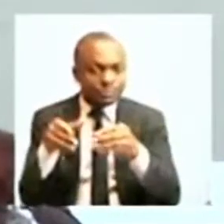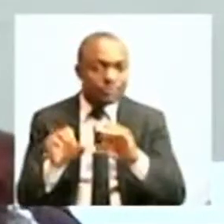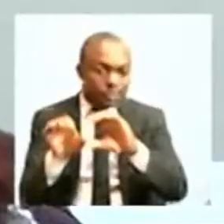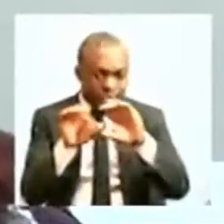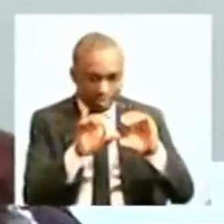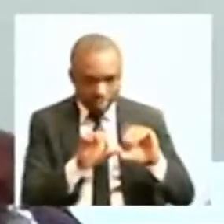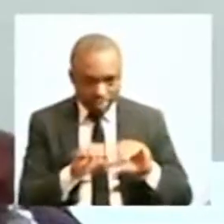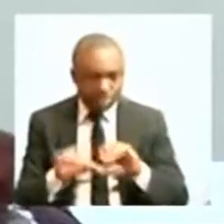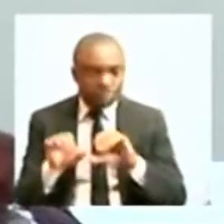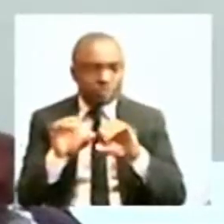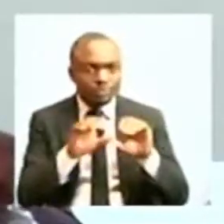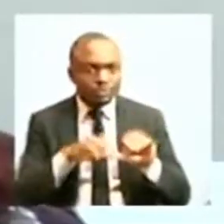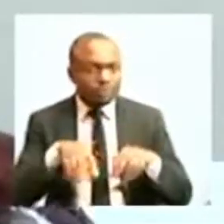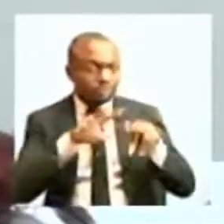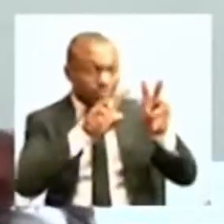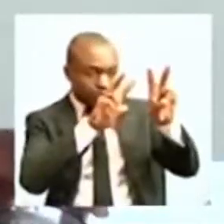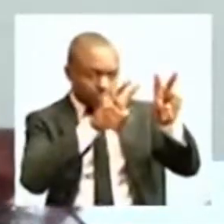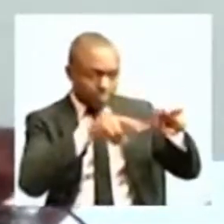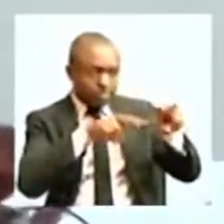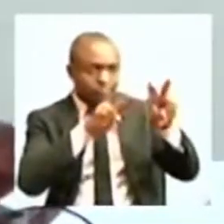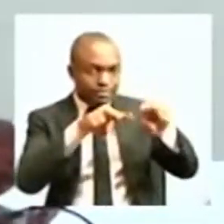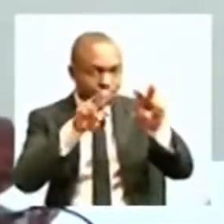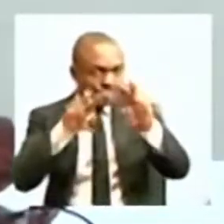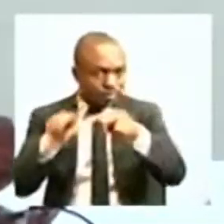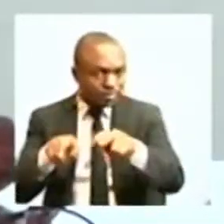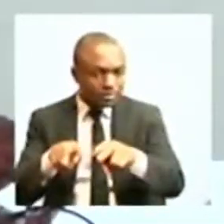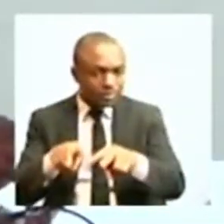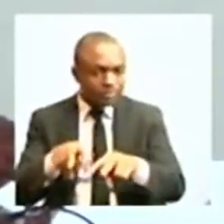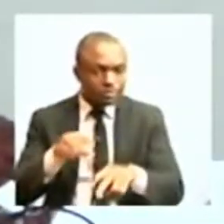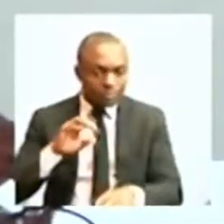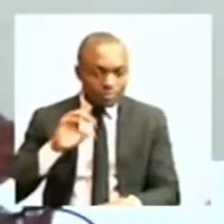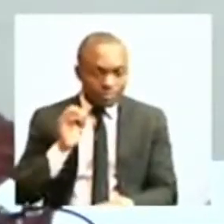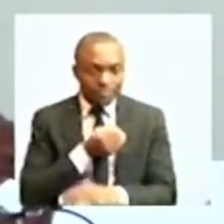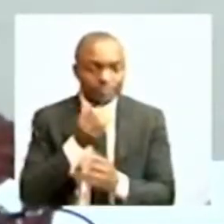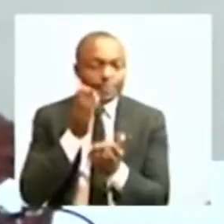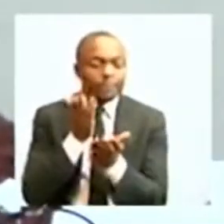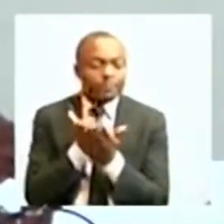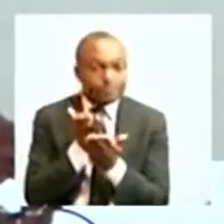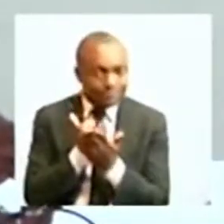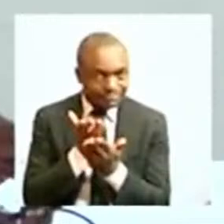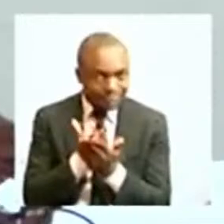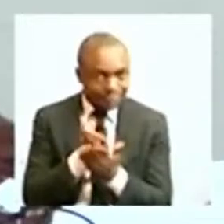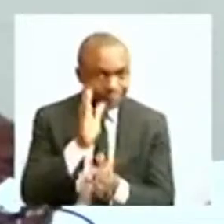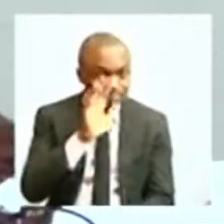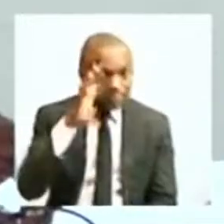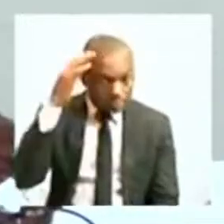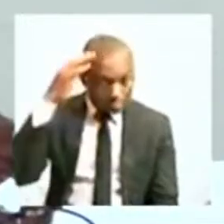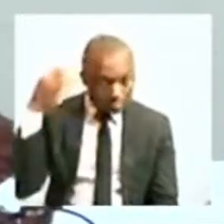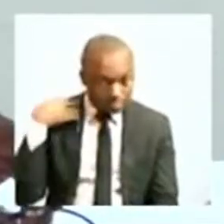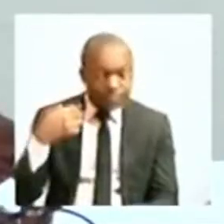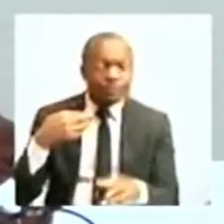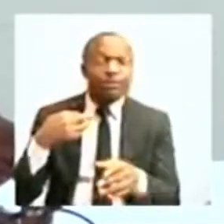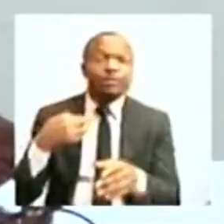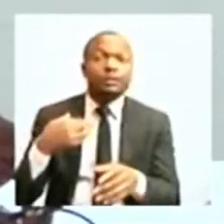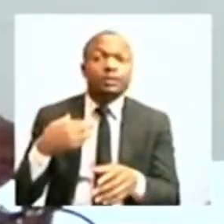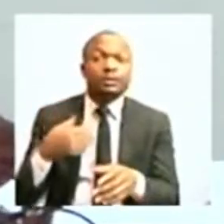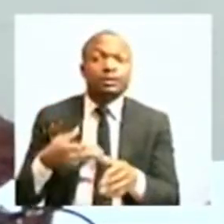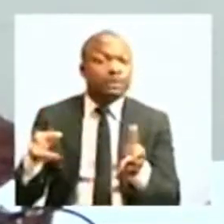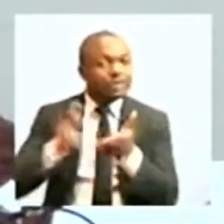doing physical verification. Our appeal is to your office to revisit this